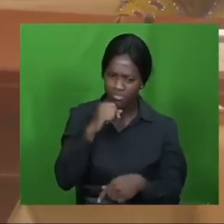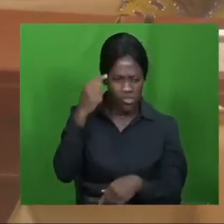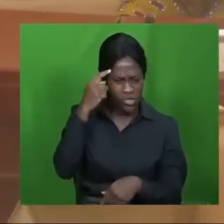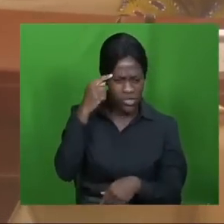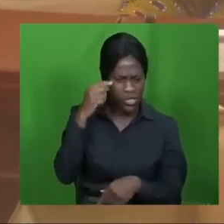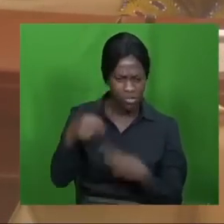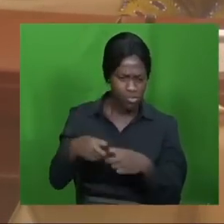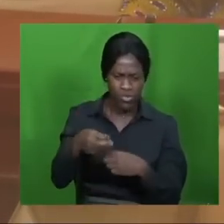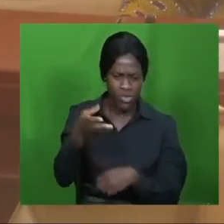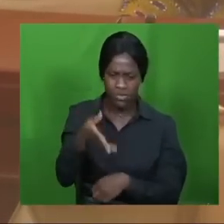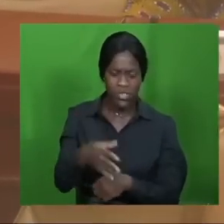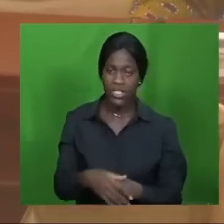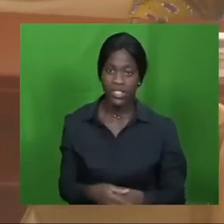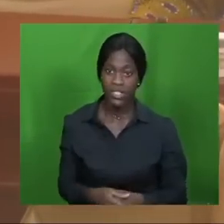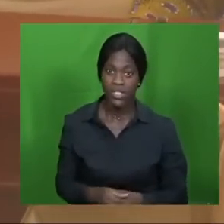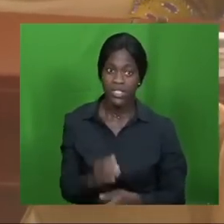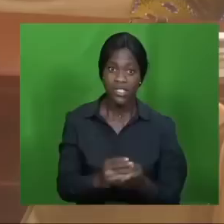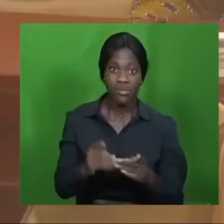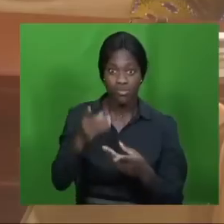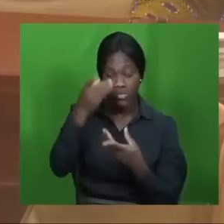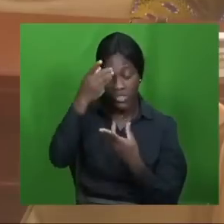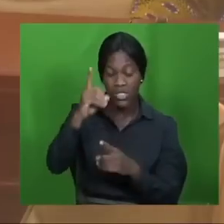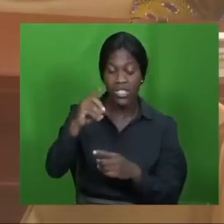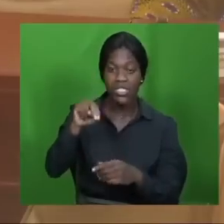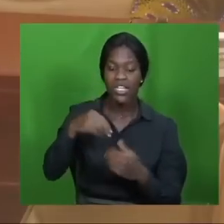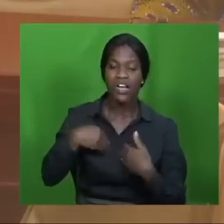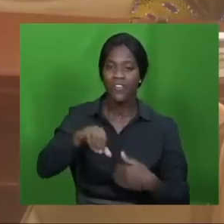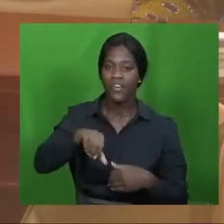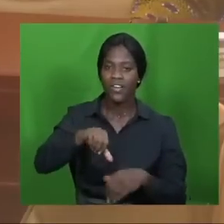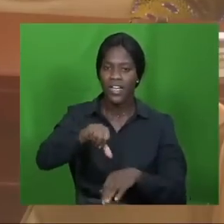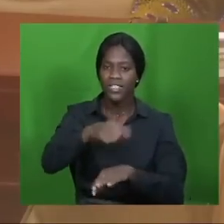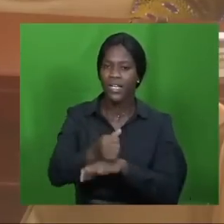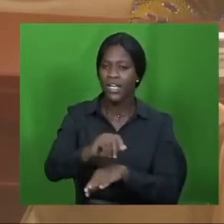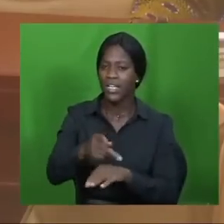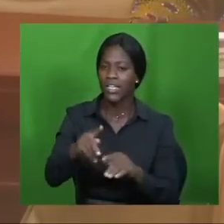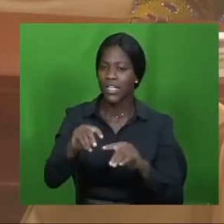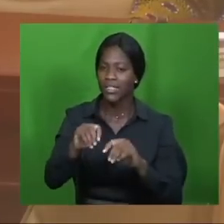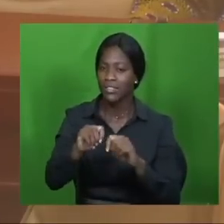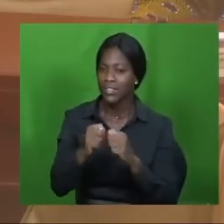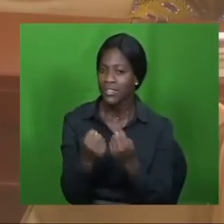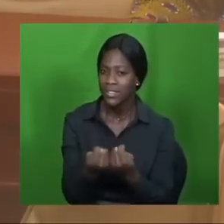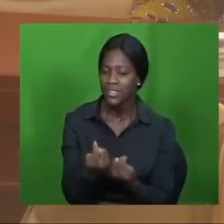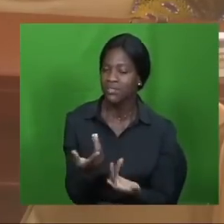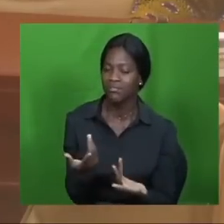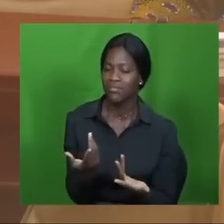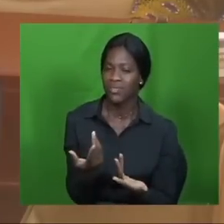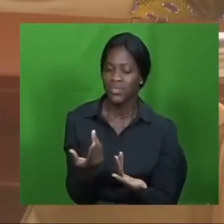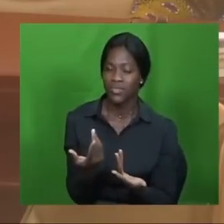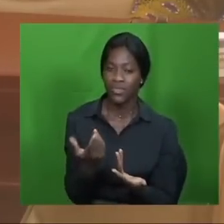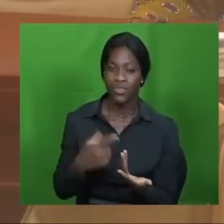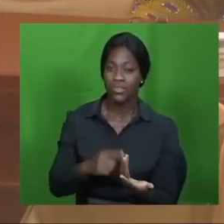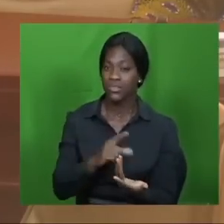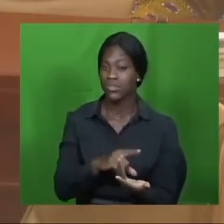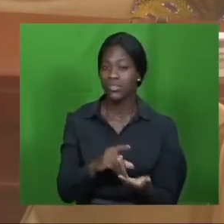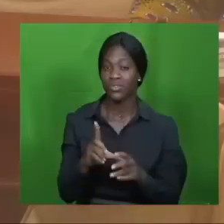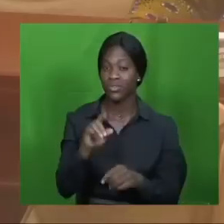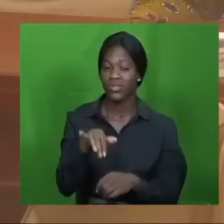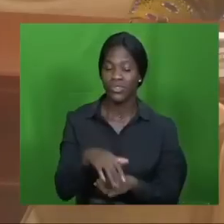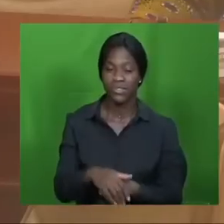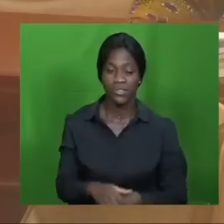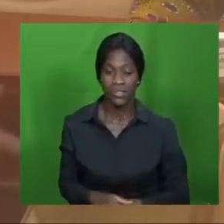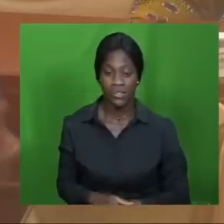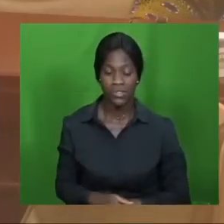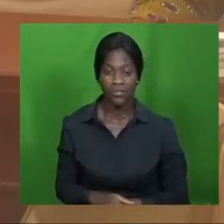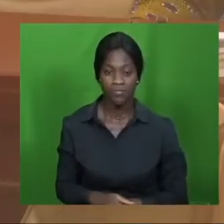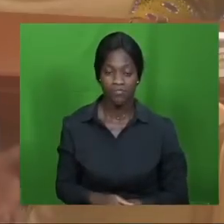there is this suggestion that there should be another legislation on this matter. My view that is technology and collaboration. Honourable